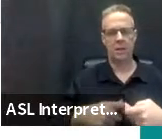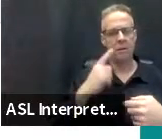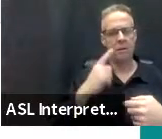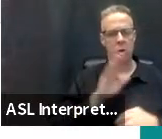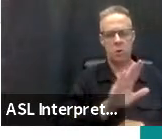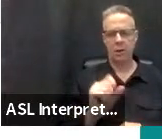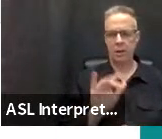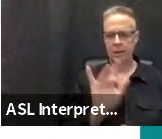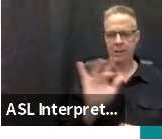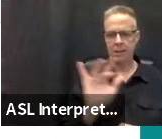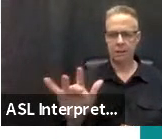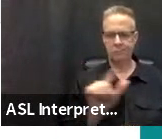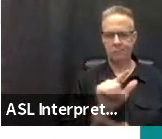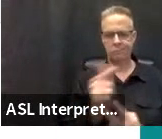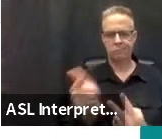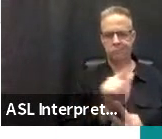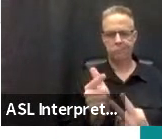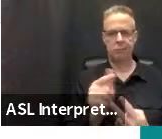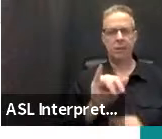window. So if you click on that